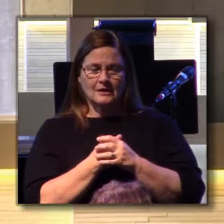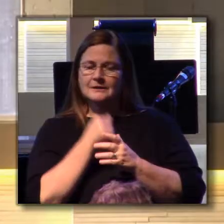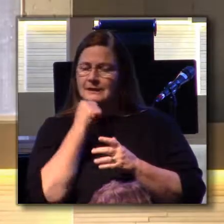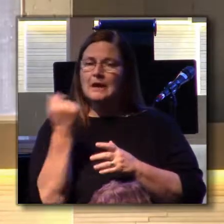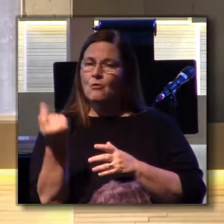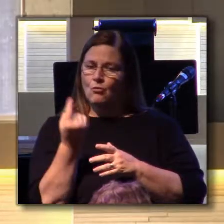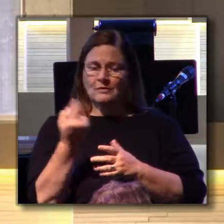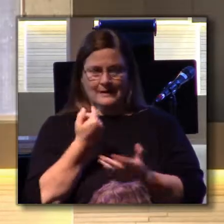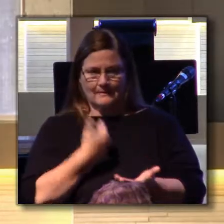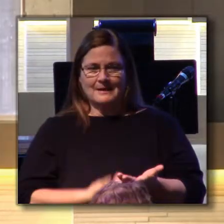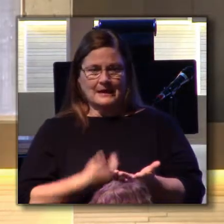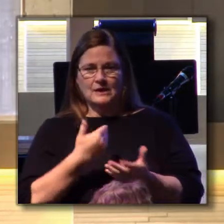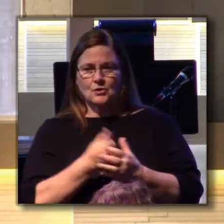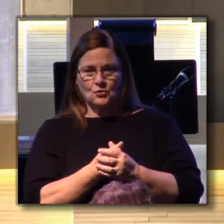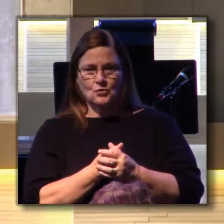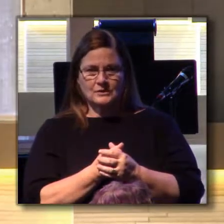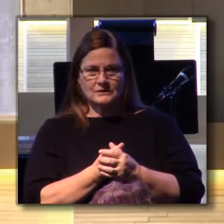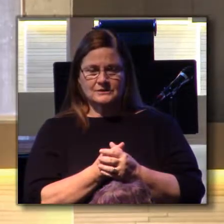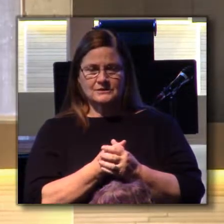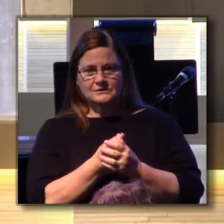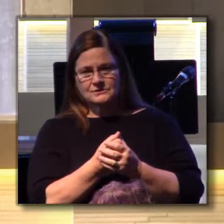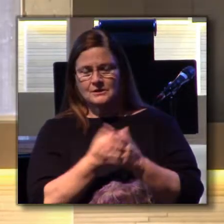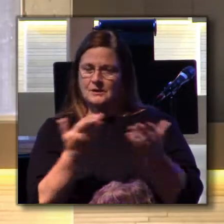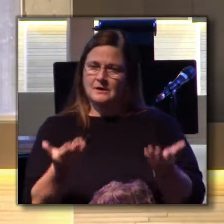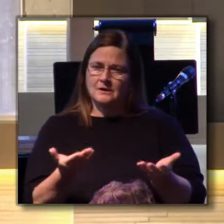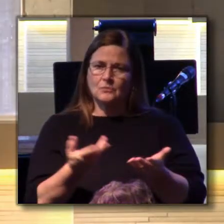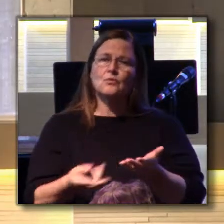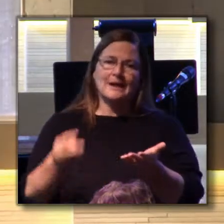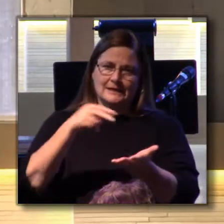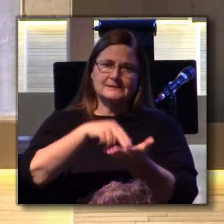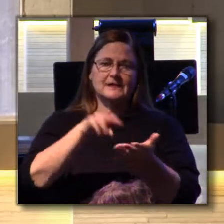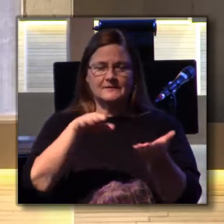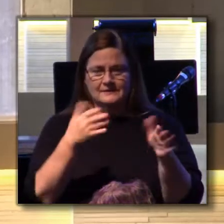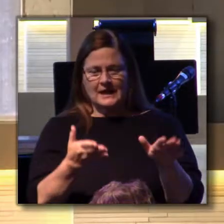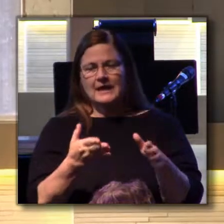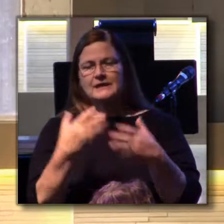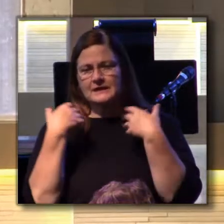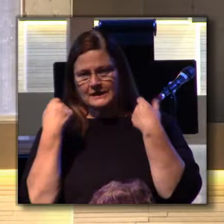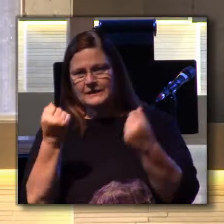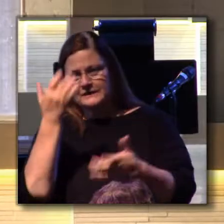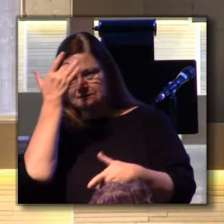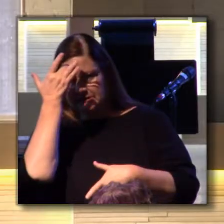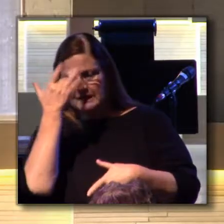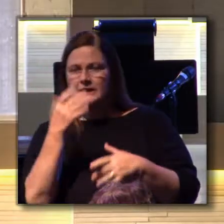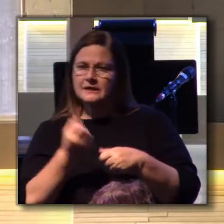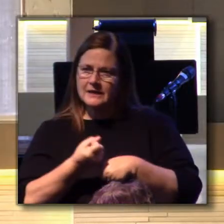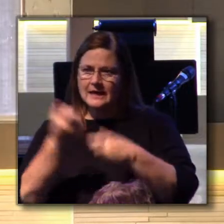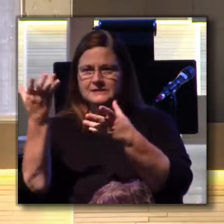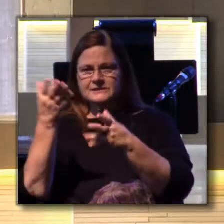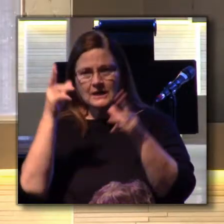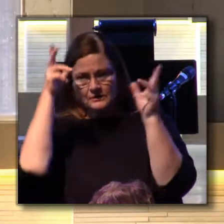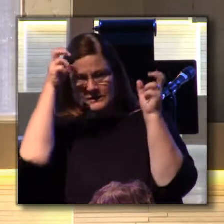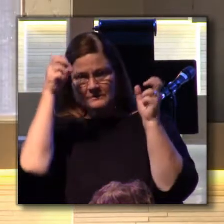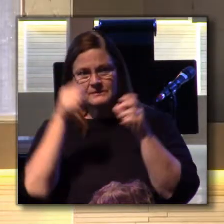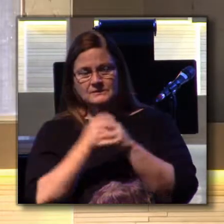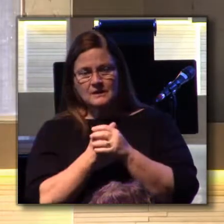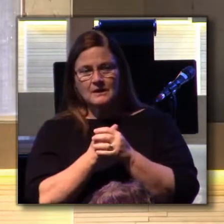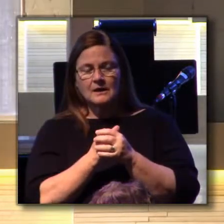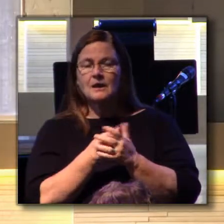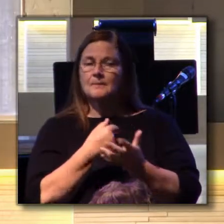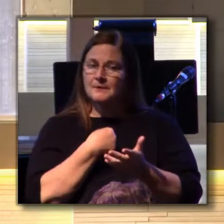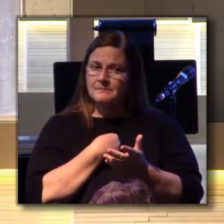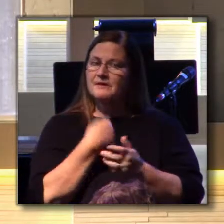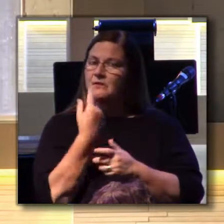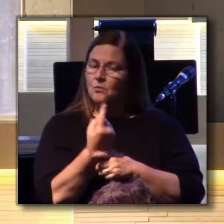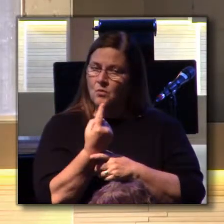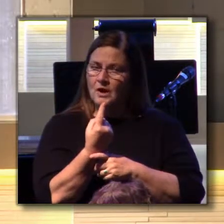me who is raising the dead and healing the sick and casting out demons. But me, the one who is